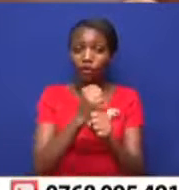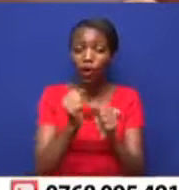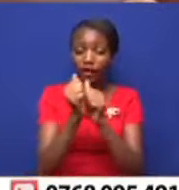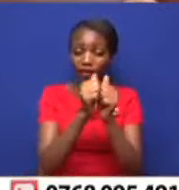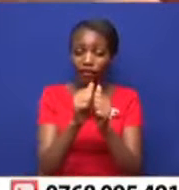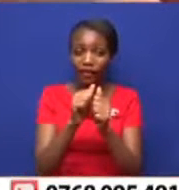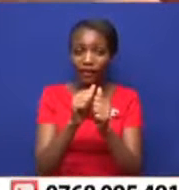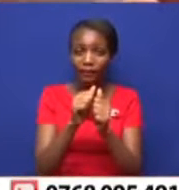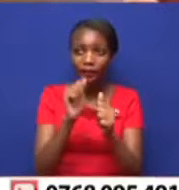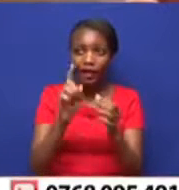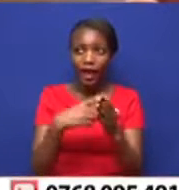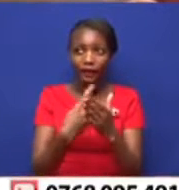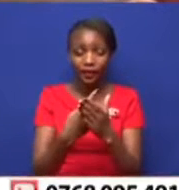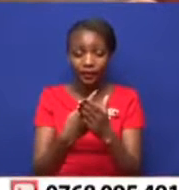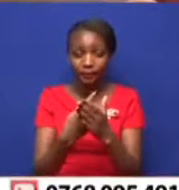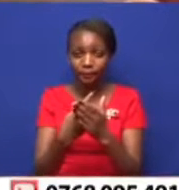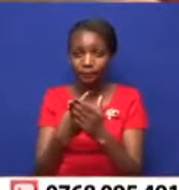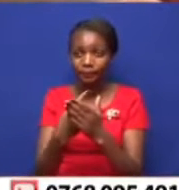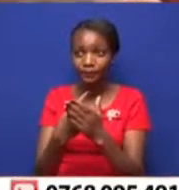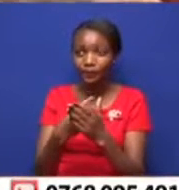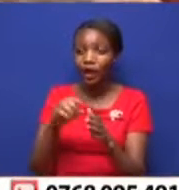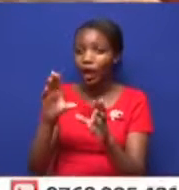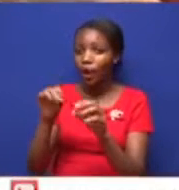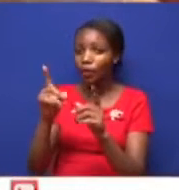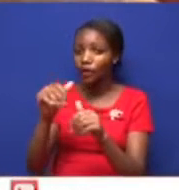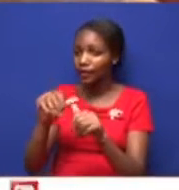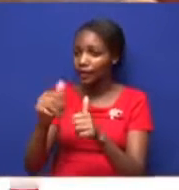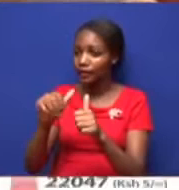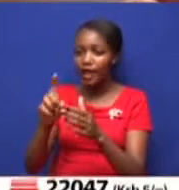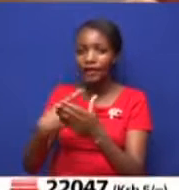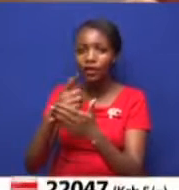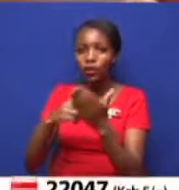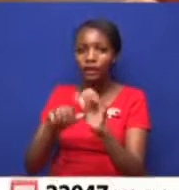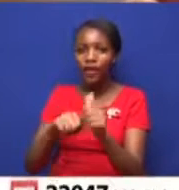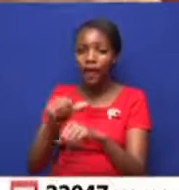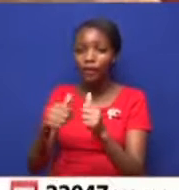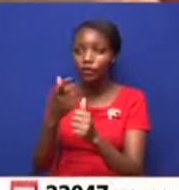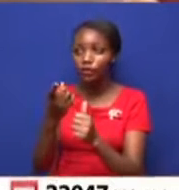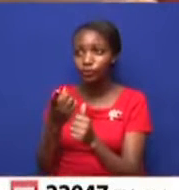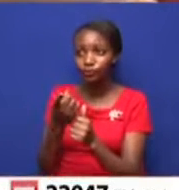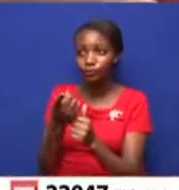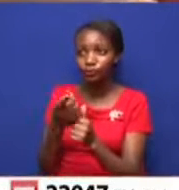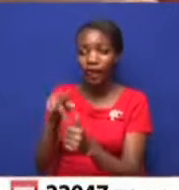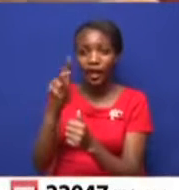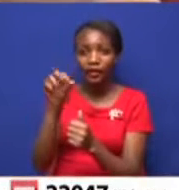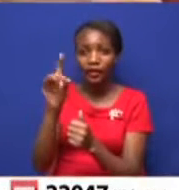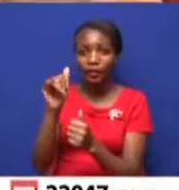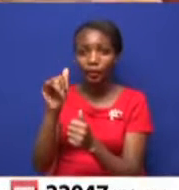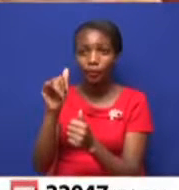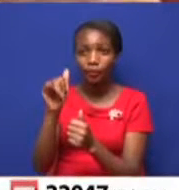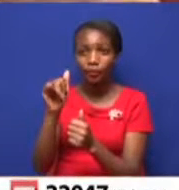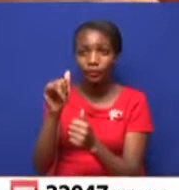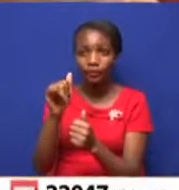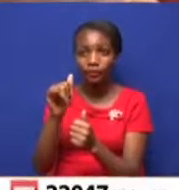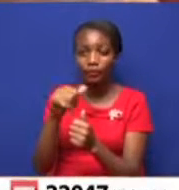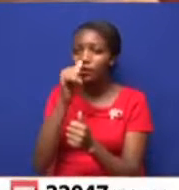thrives. Yeah. Fantastic. And what about you? What do you think, Nenoh? What do you think is a juice